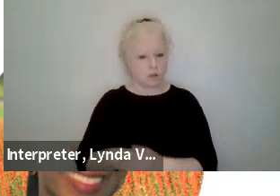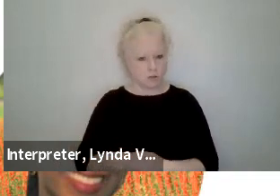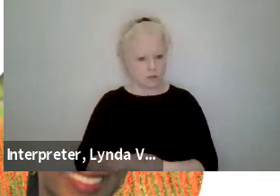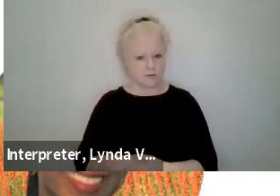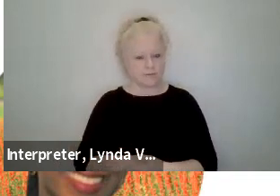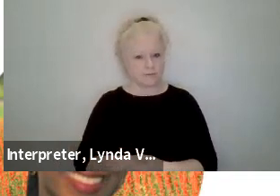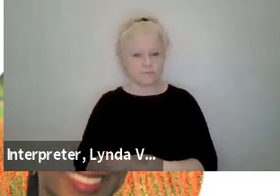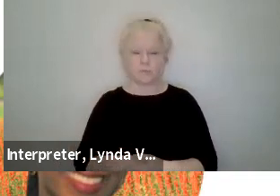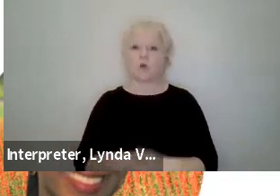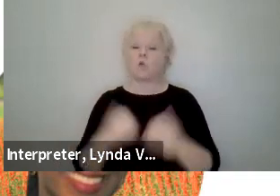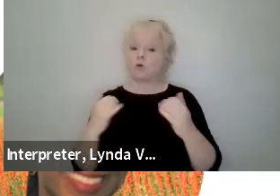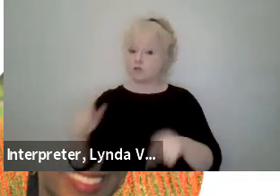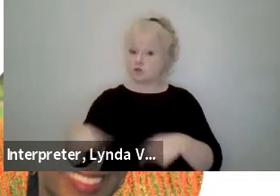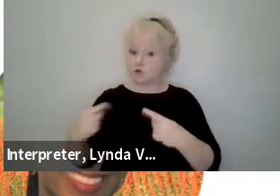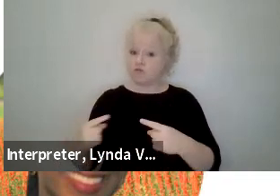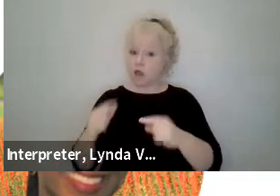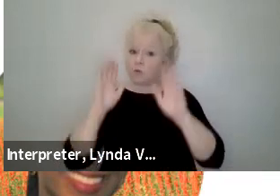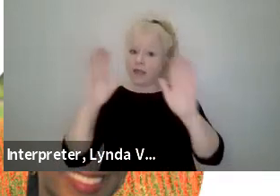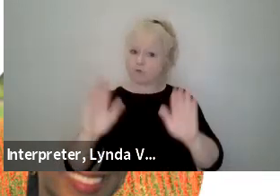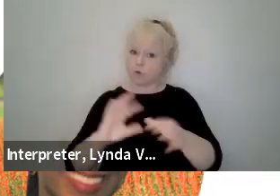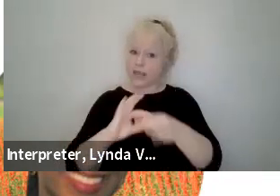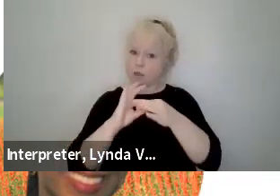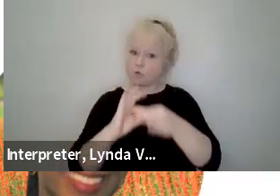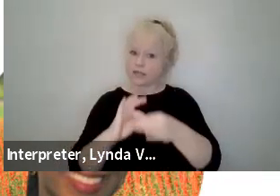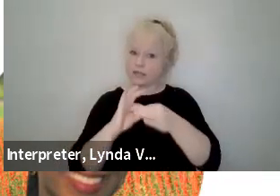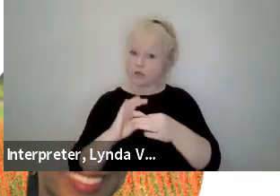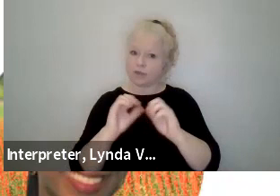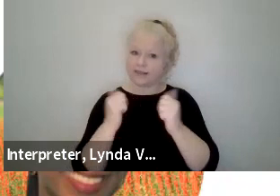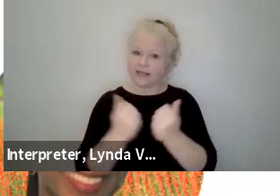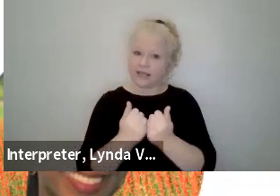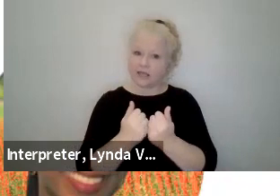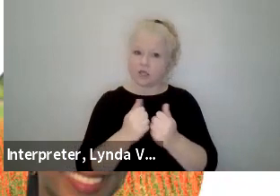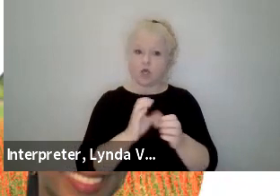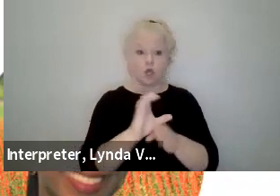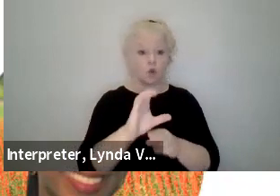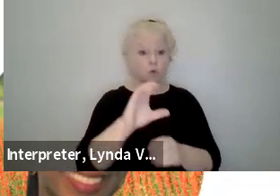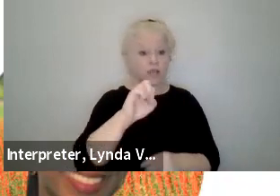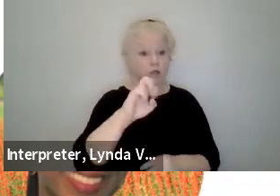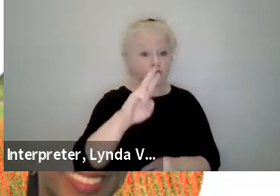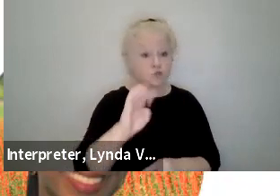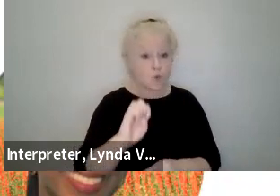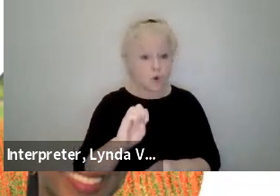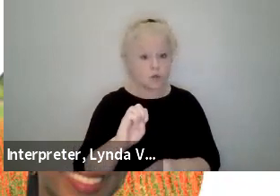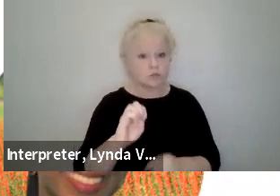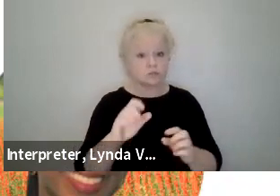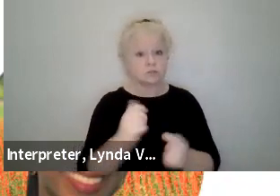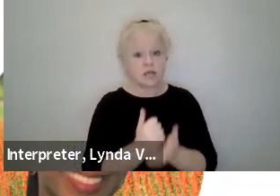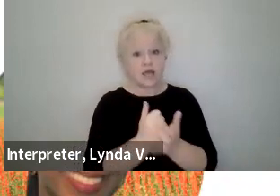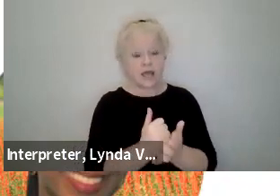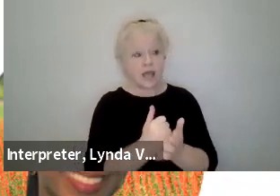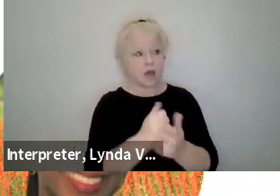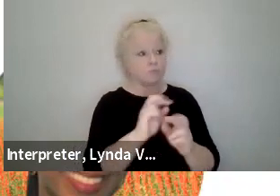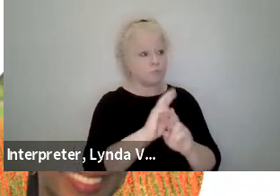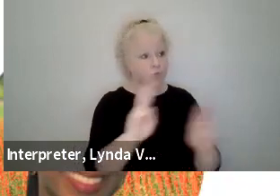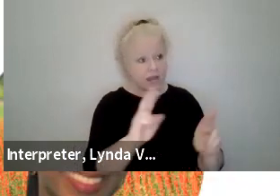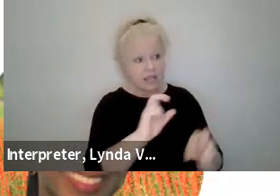established great relationships with agencies like CareerSource to help also provide employment readiness to